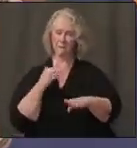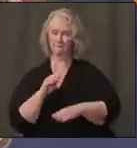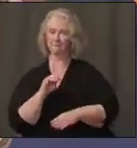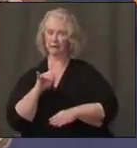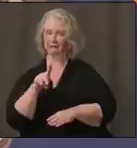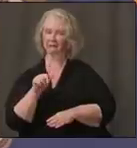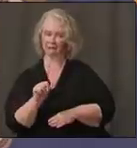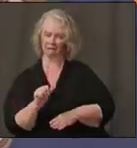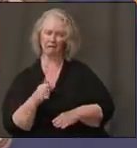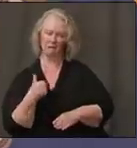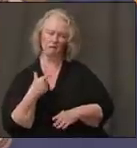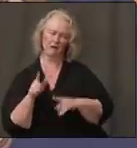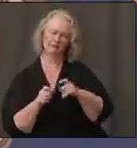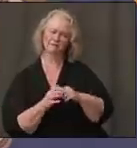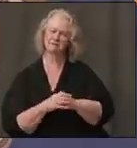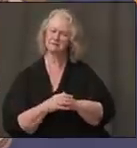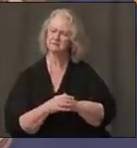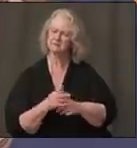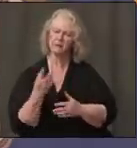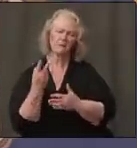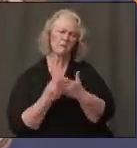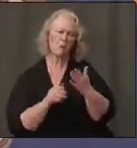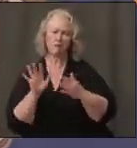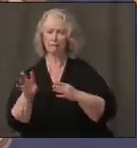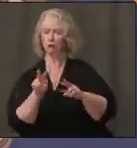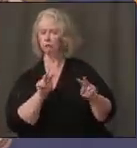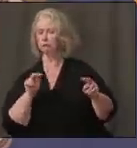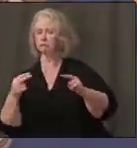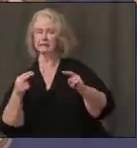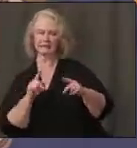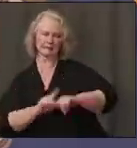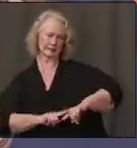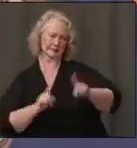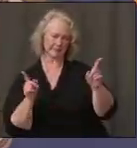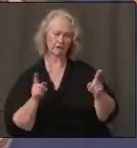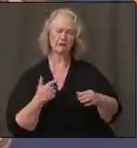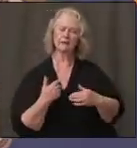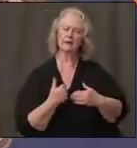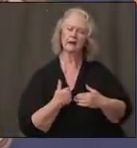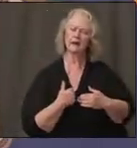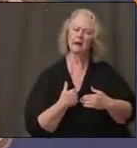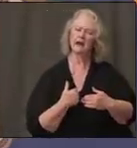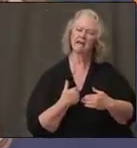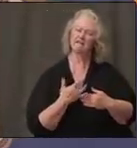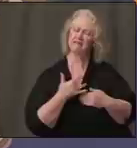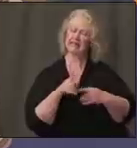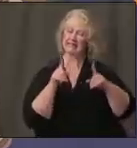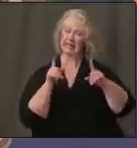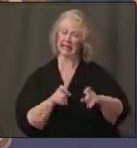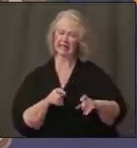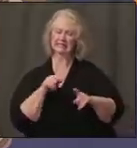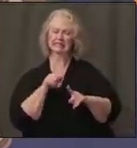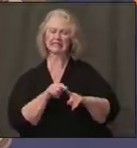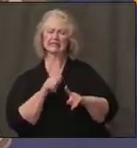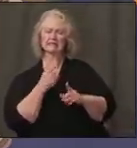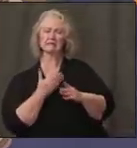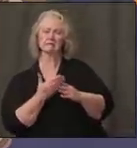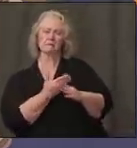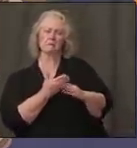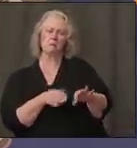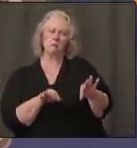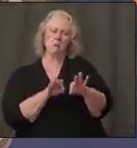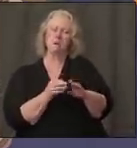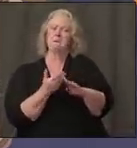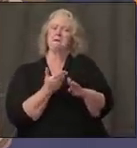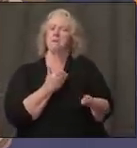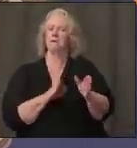the press. You both have a unique perspective. I always think of testing as a bridge to a vaccine. We have hundreds of companies around